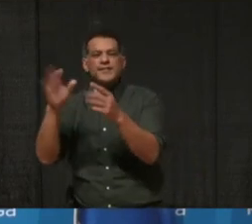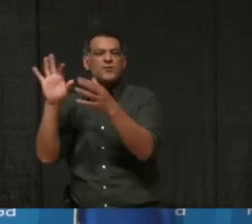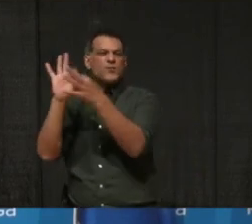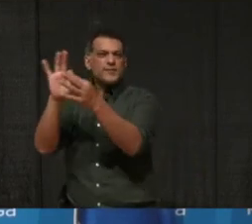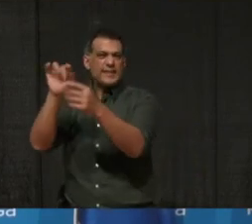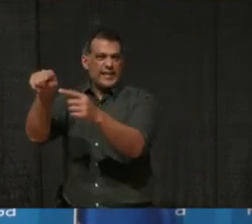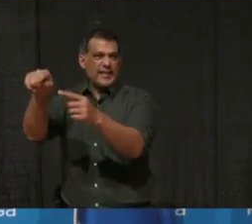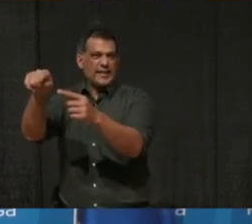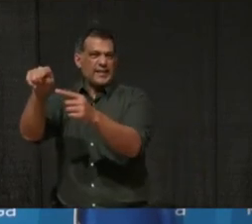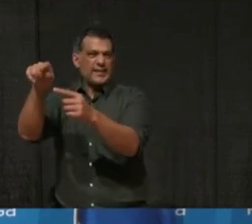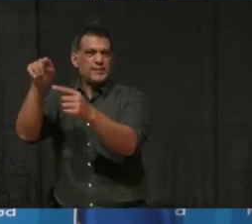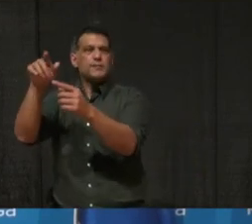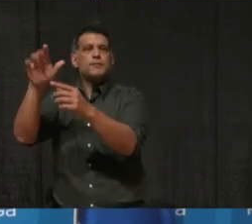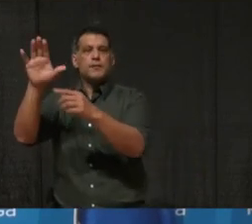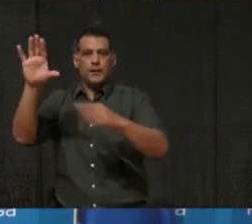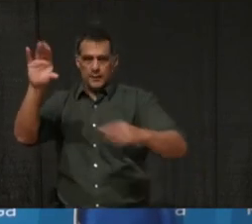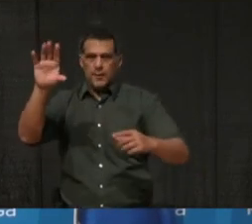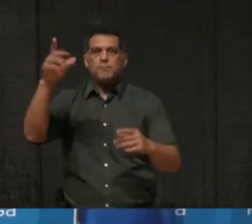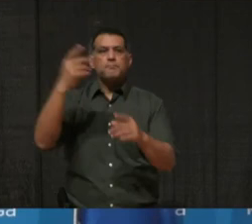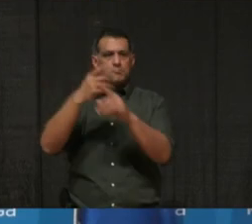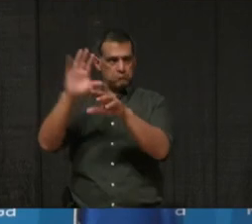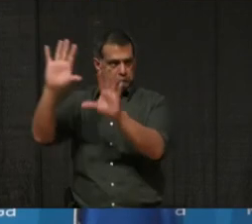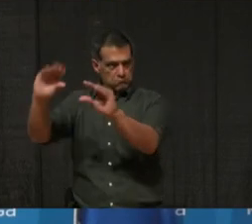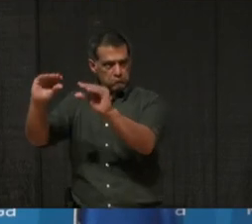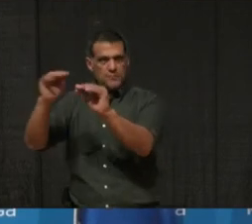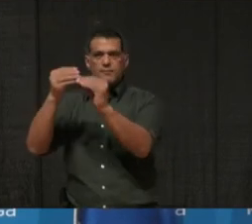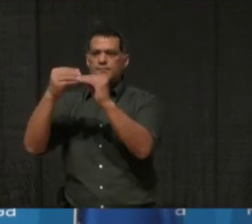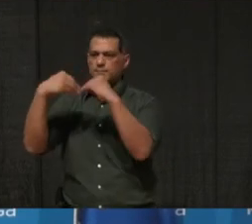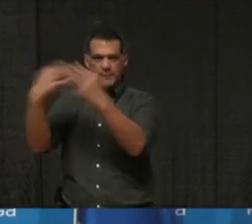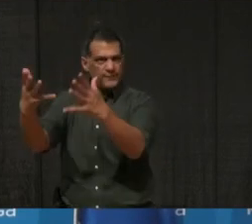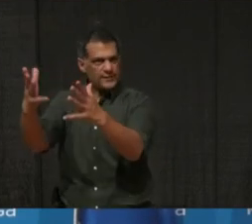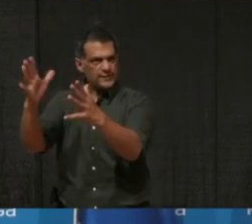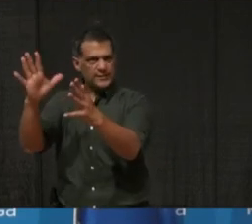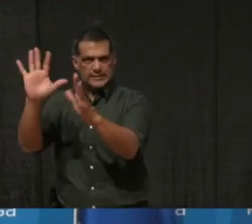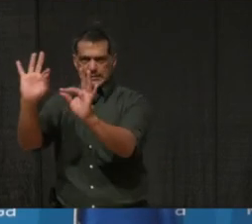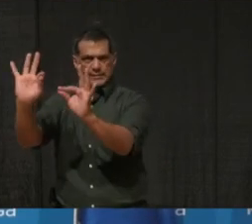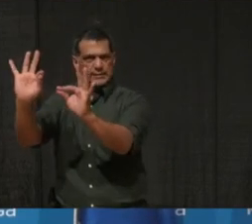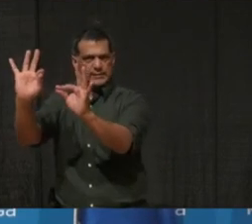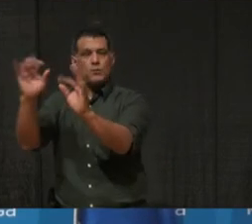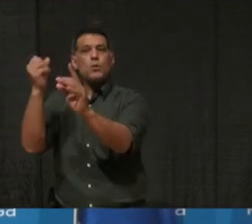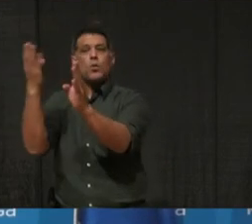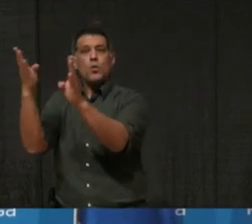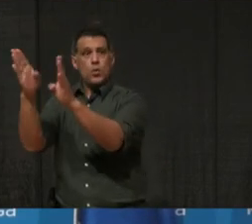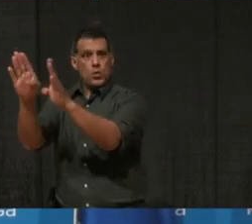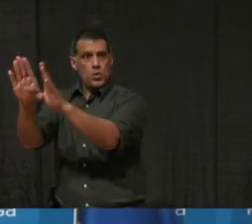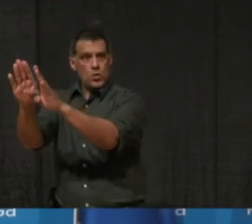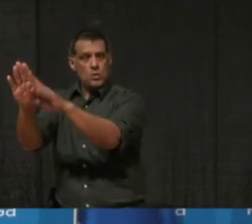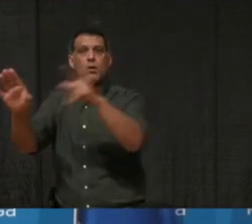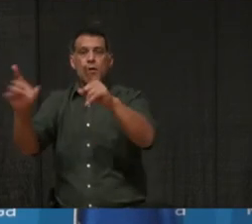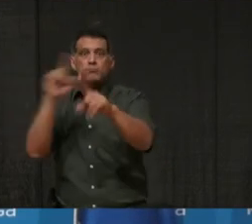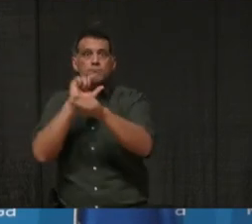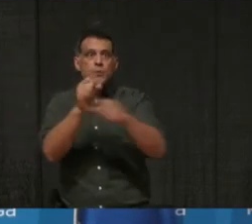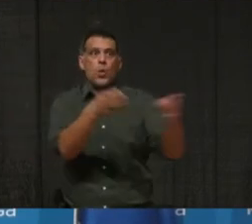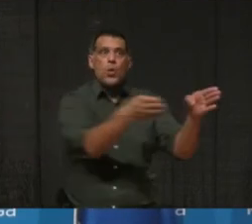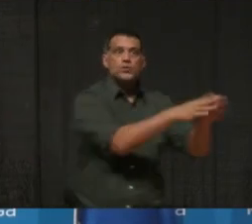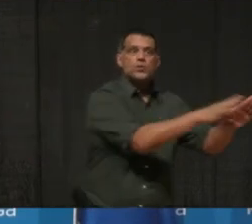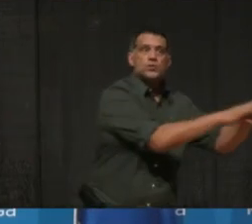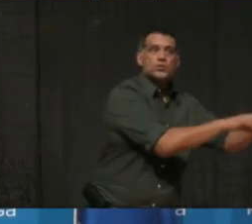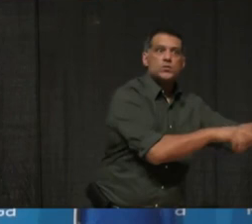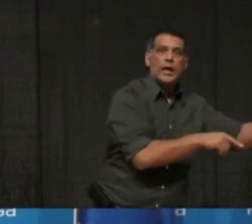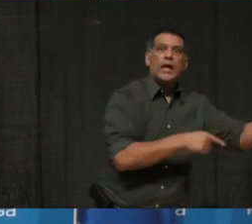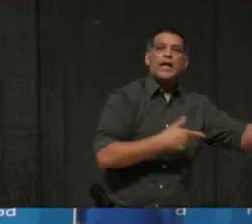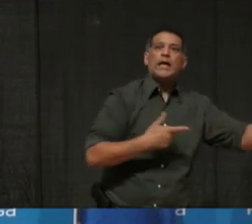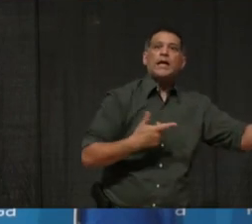that even Dr. Lowe called on the province to ask those large retailers not to sell